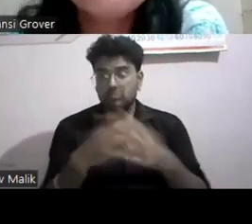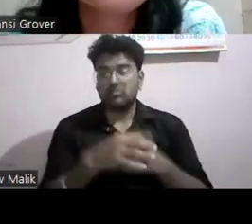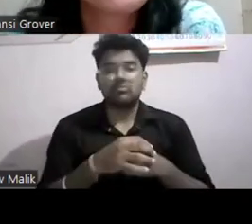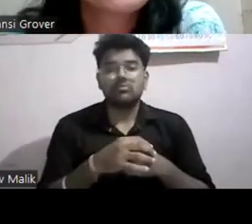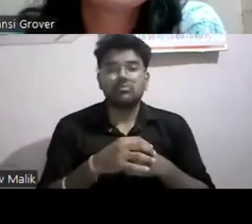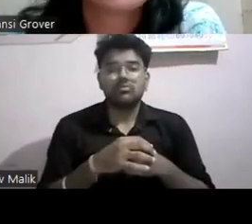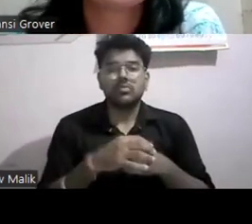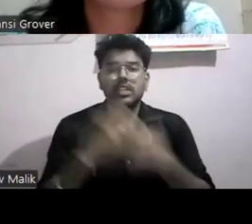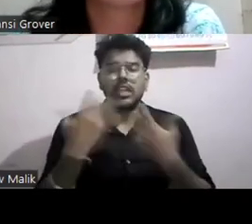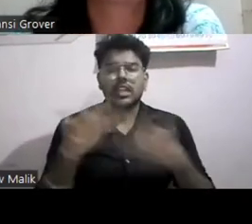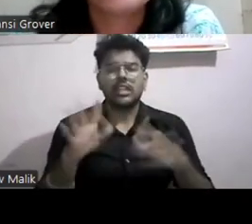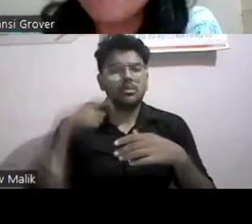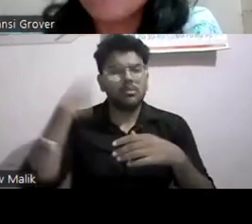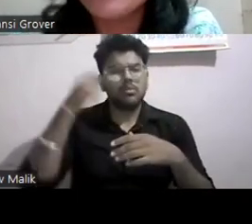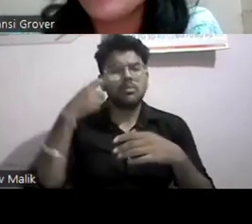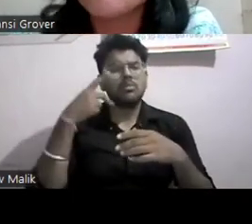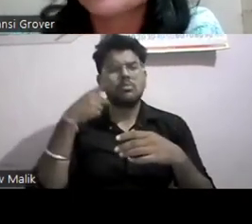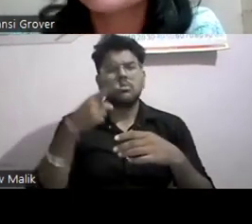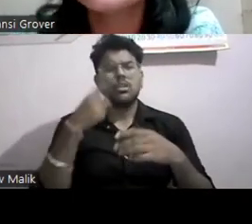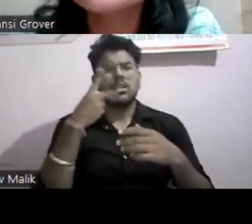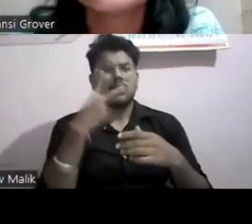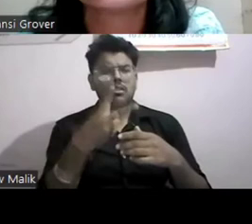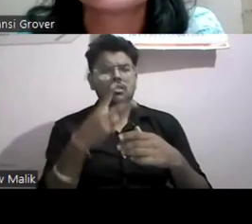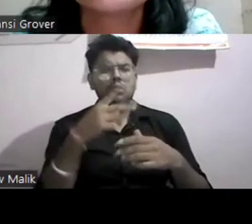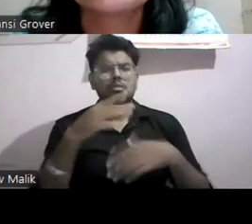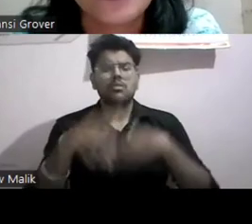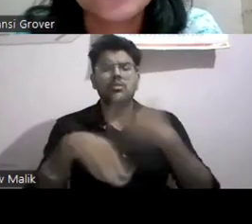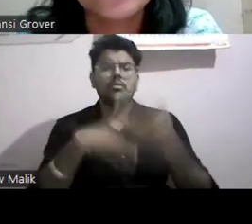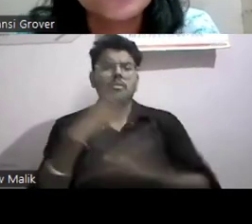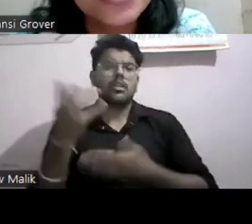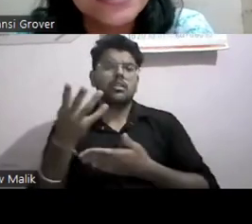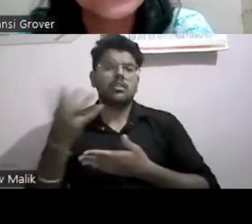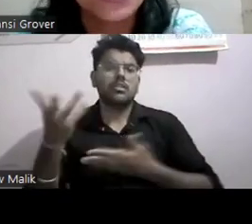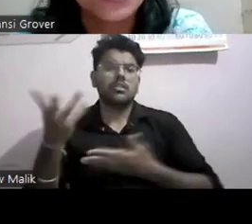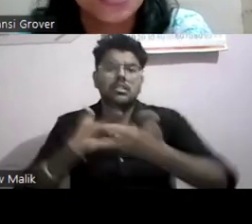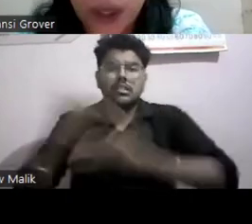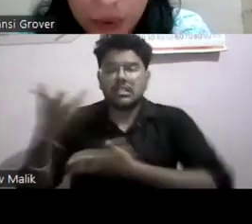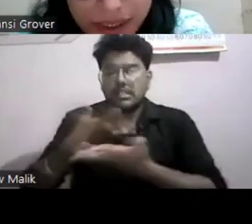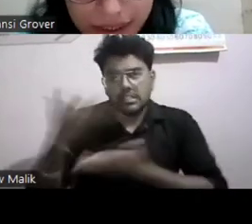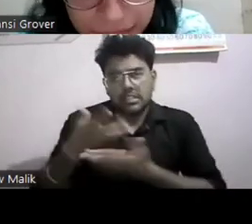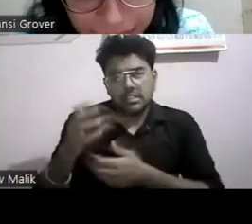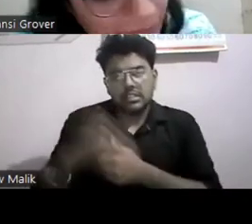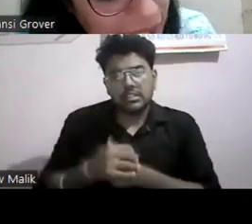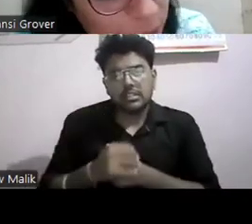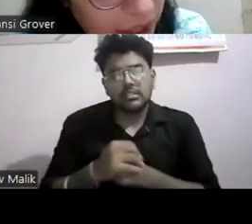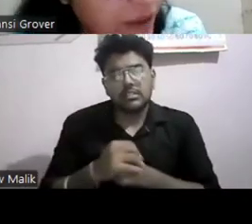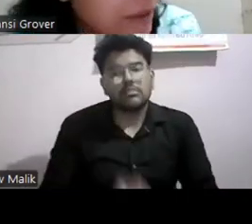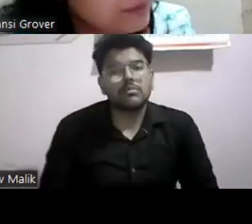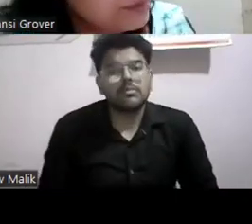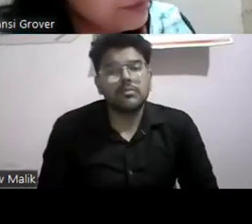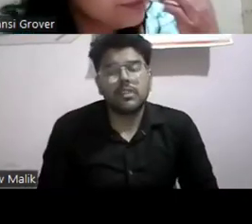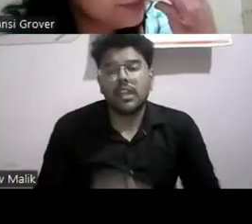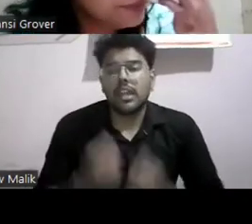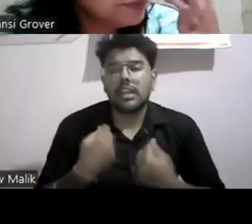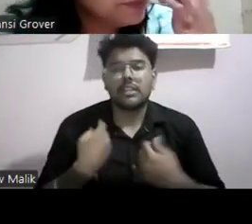any film that you had watched, and maybe after this session you have started to rethink about it? Anyone?